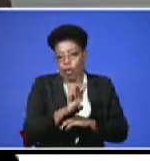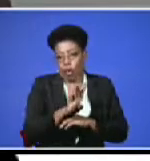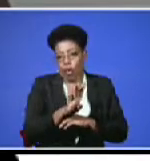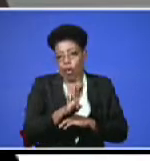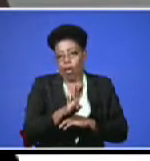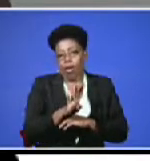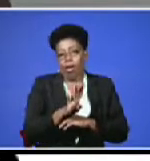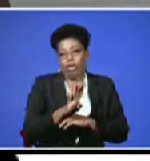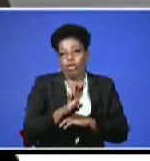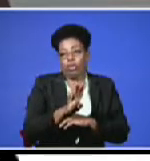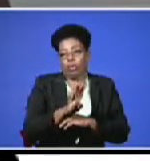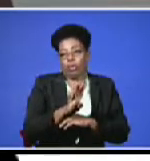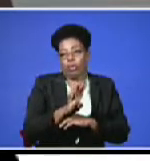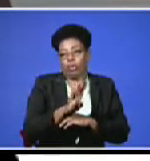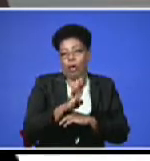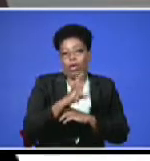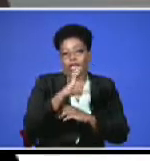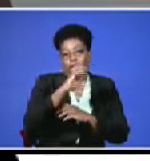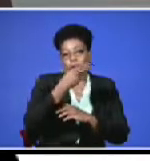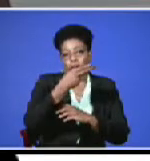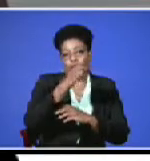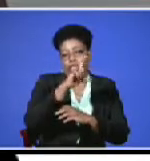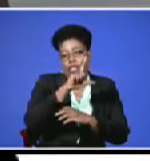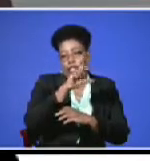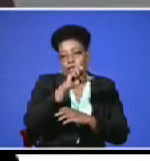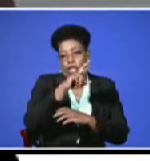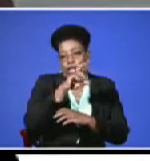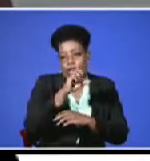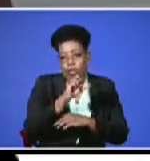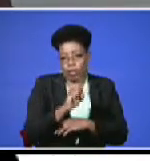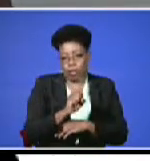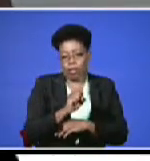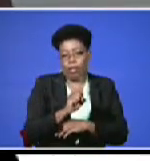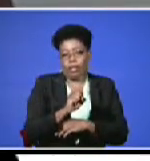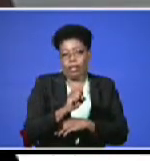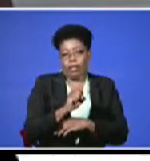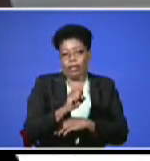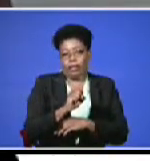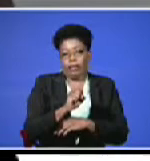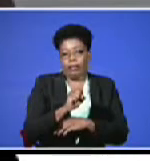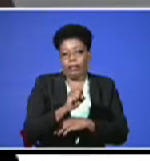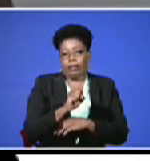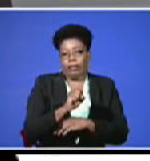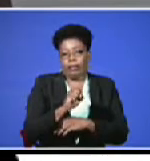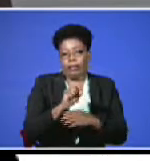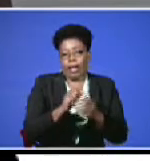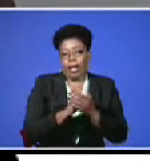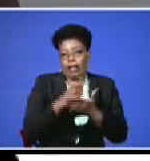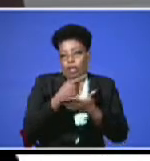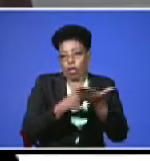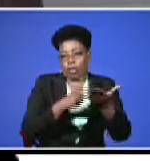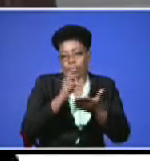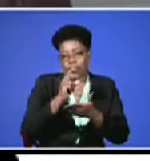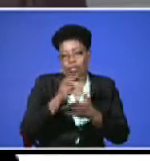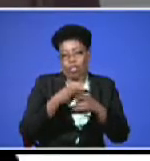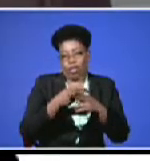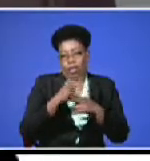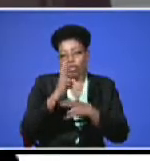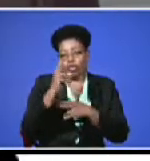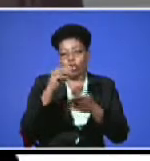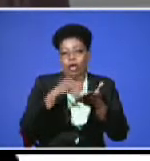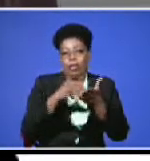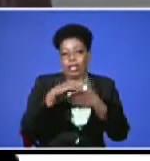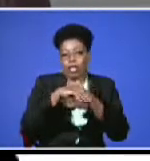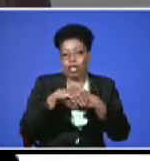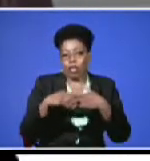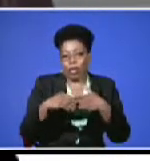replace an additional 2 chillers. At a total cost of just shy in total of $2 million.